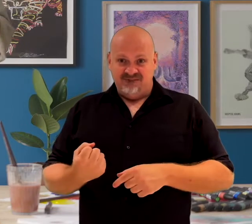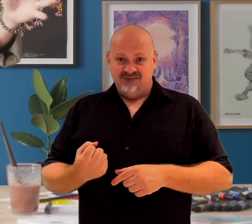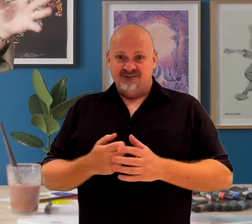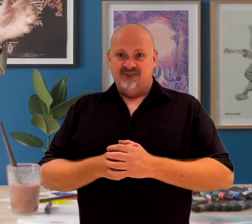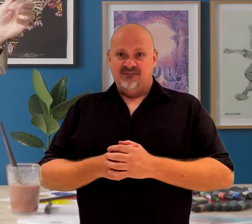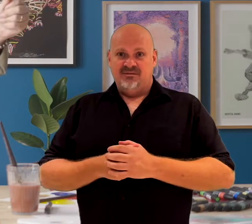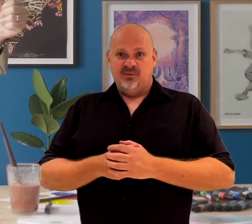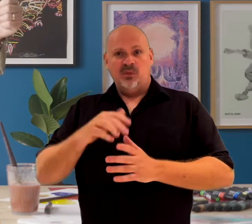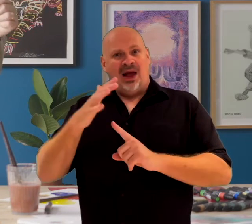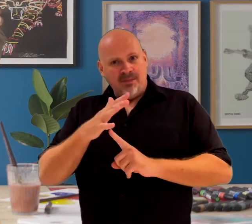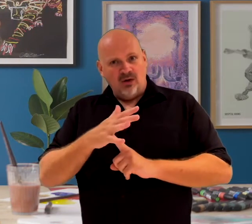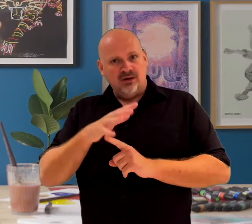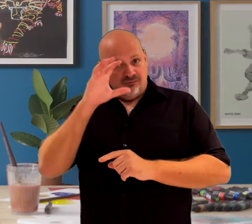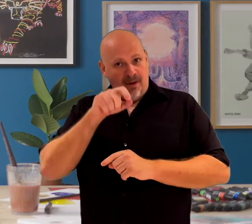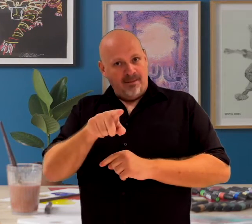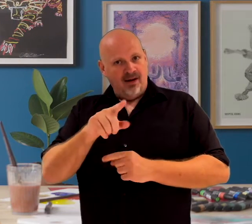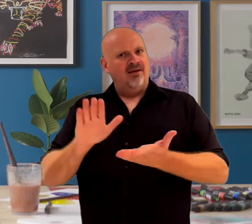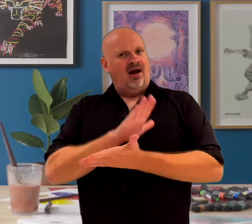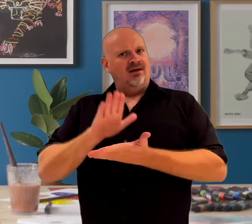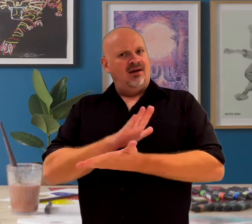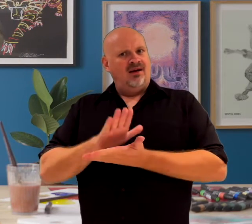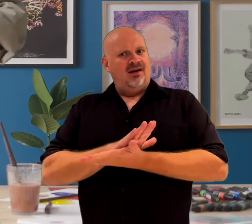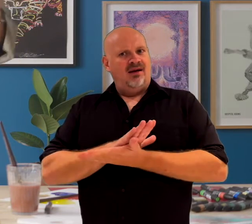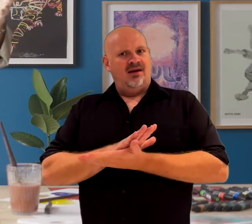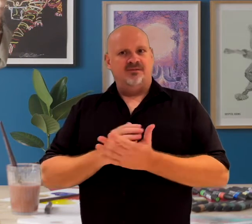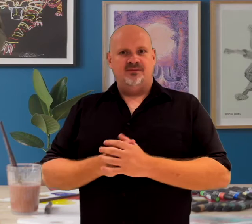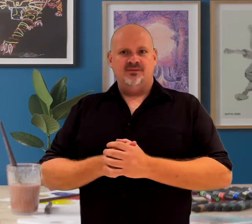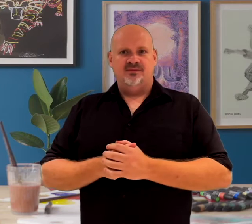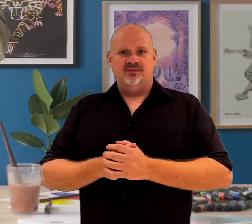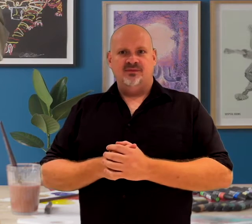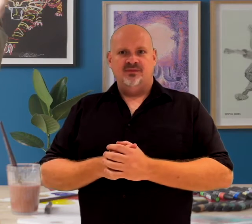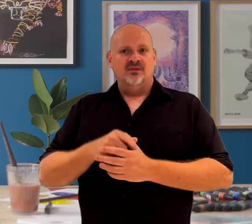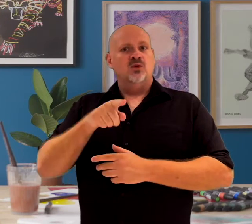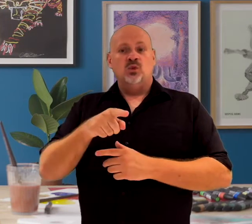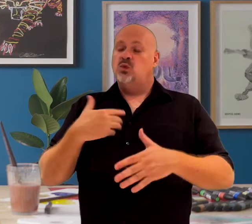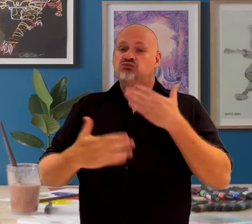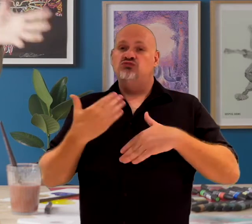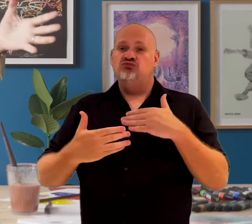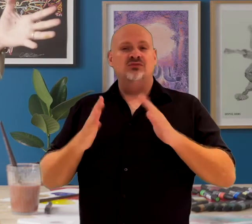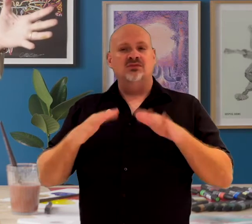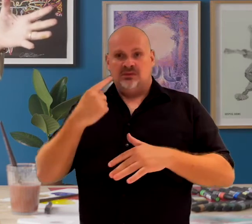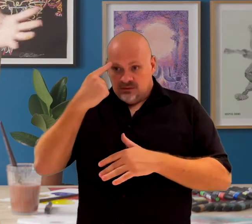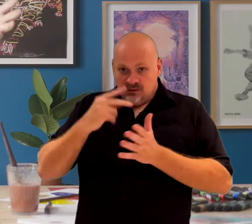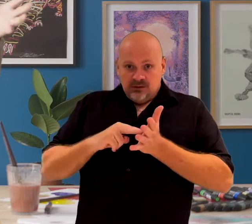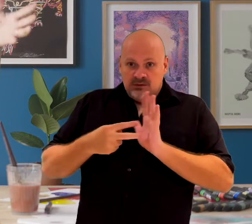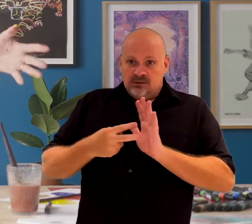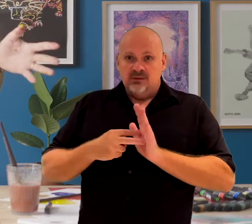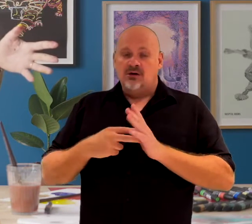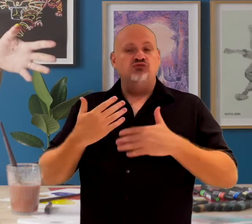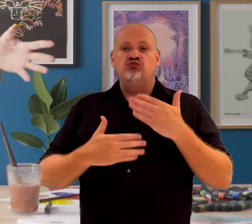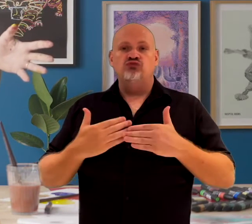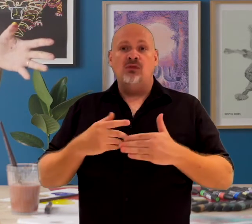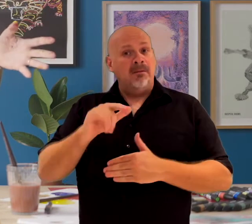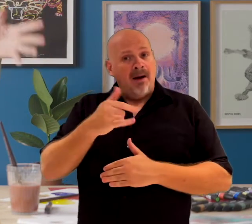going on at the same time. And it's important to remember that you're having fun and you're doing this not knowing where you're going unless you